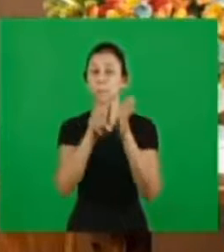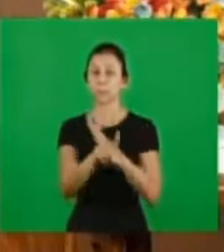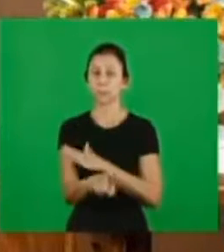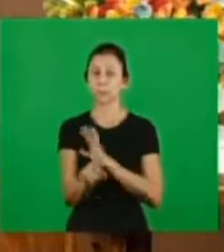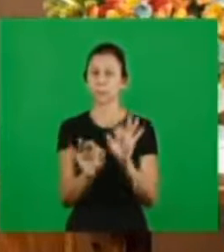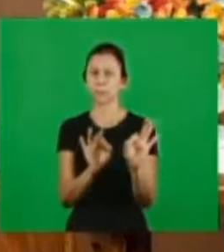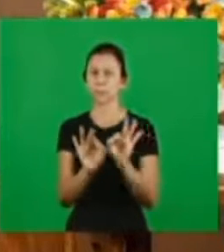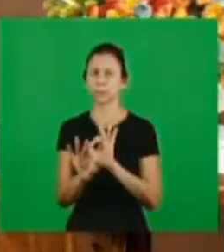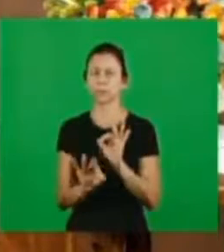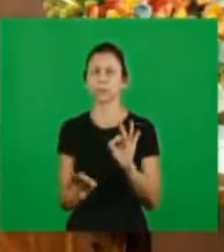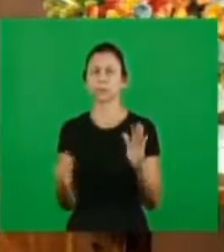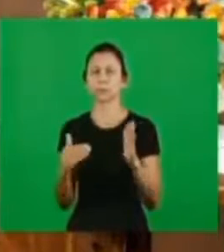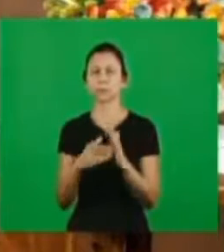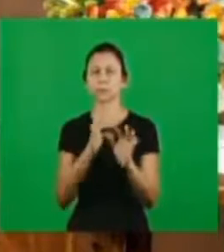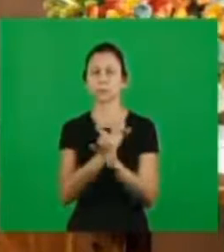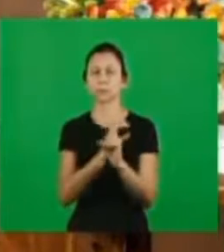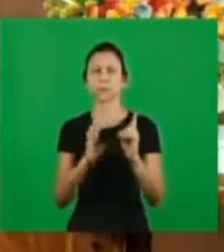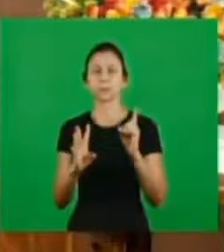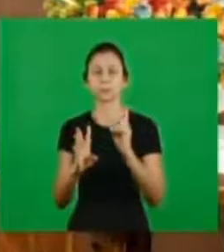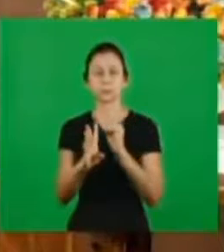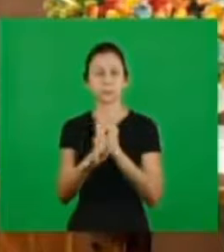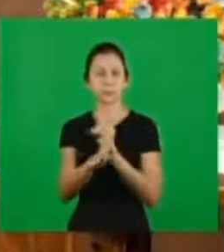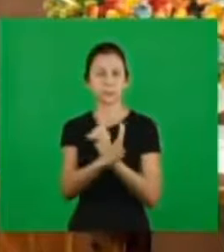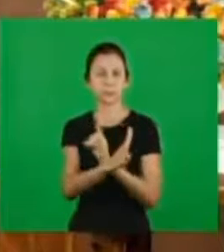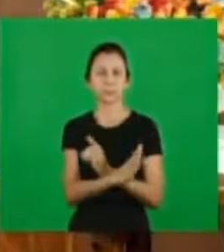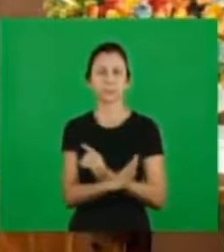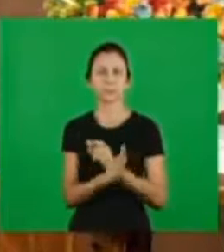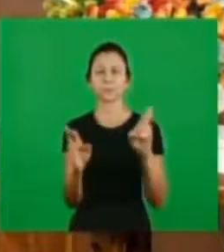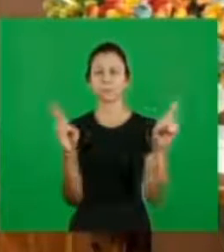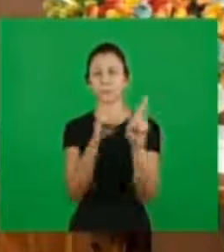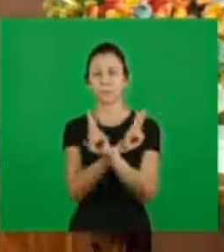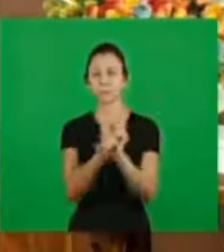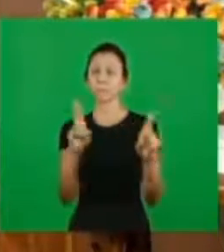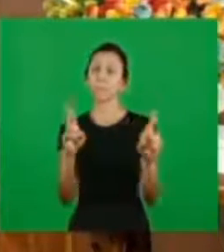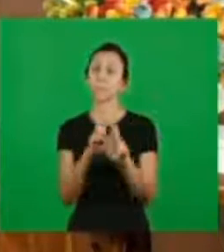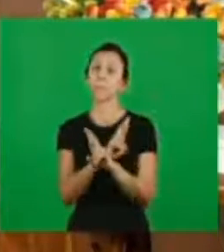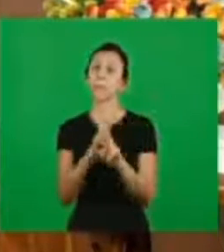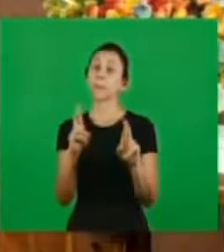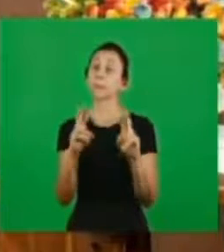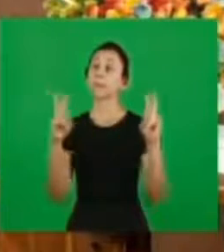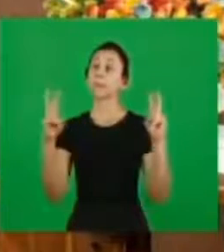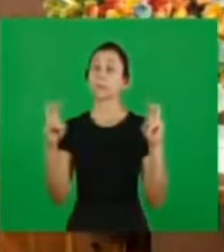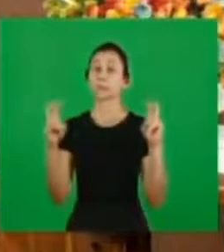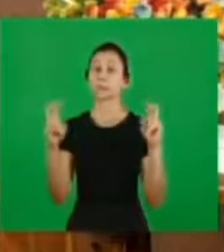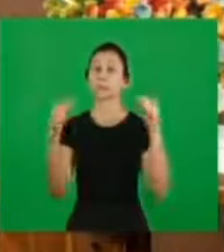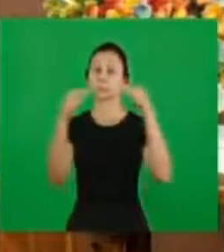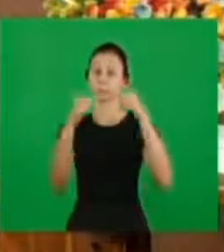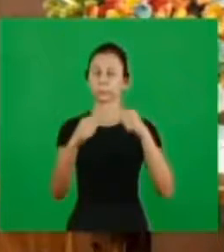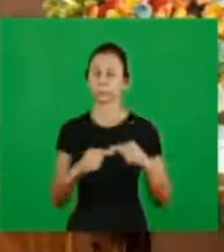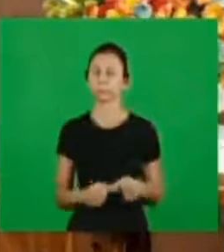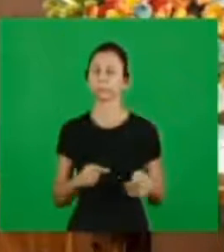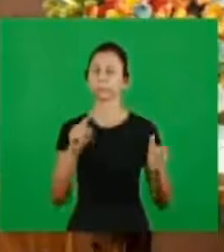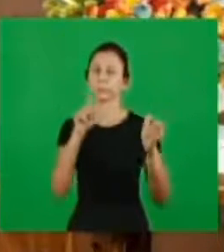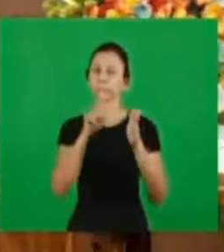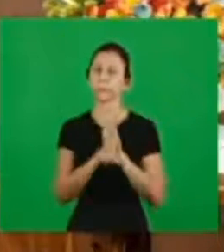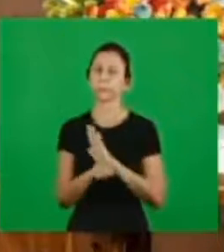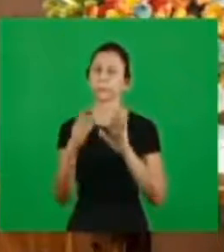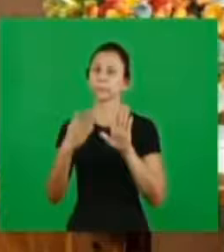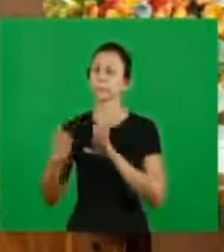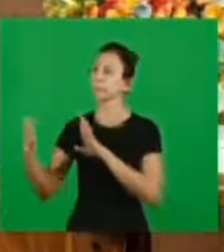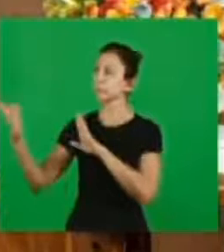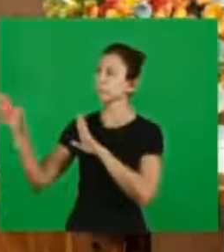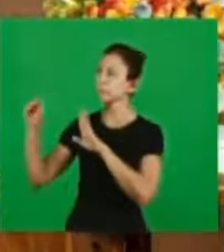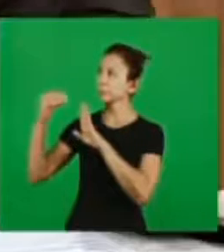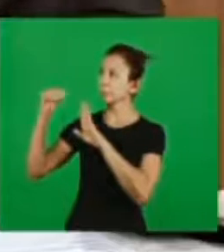we didn't give the answer for the last question that was given the last Sunday school that is related to the subject, to our subject